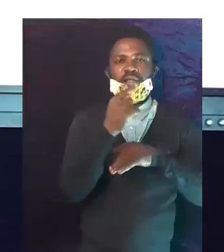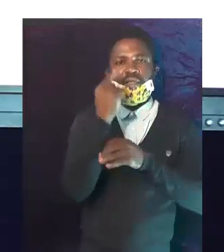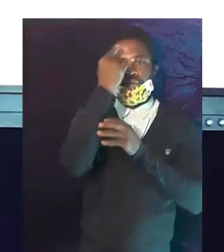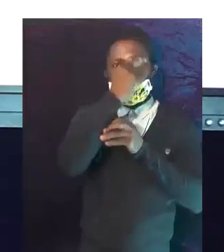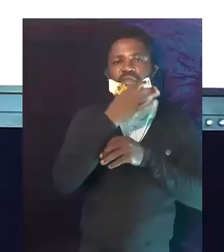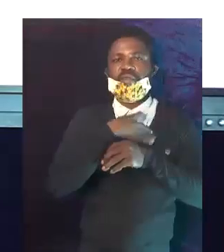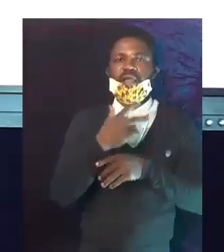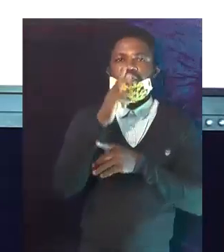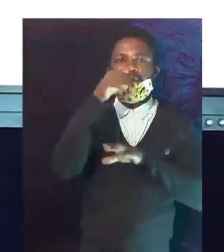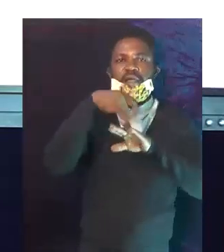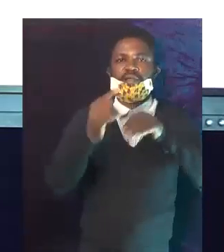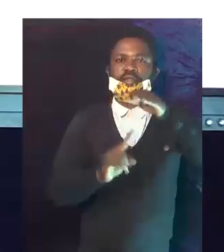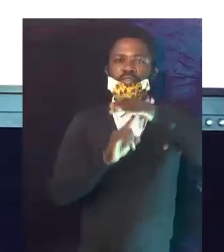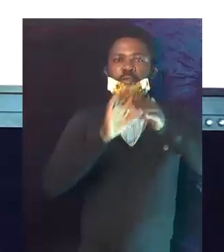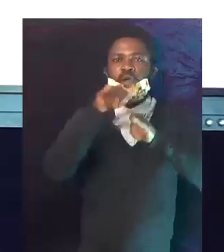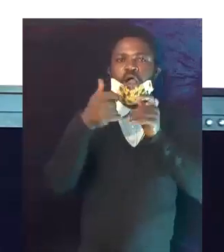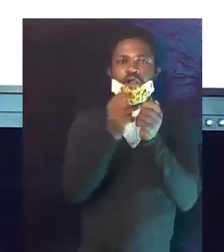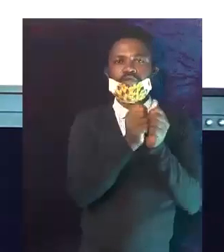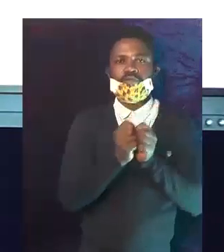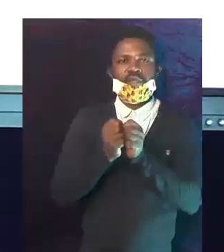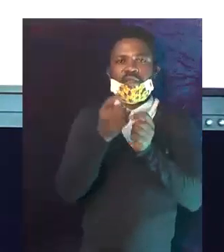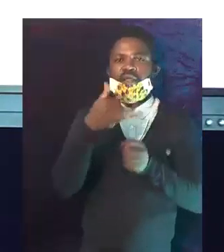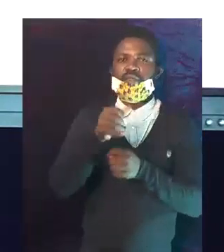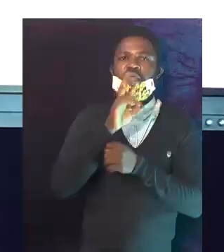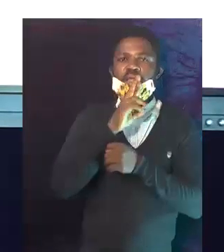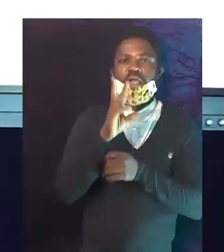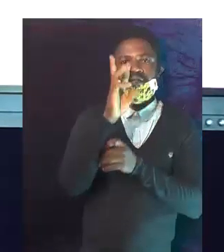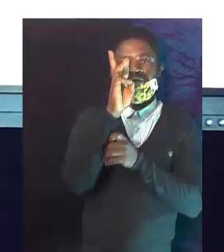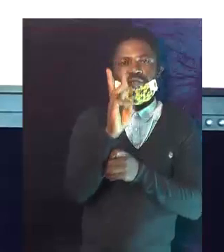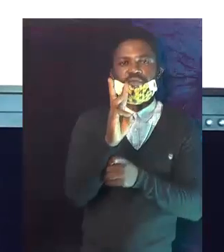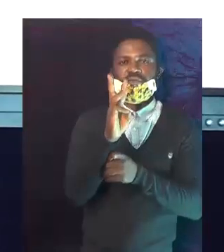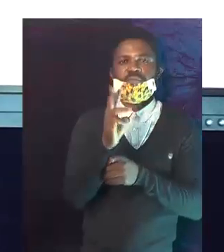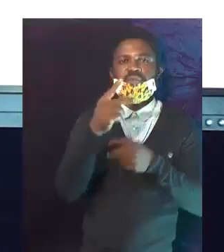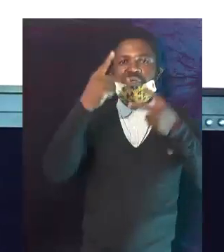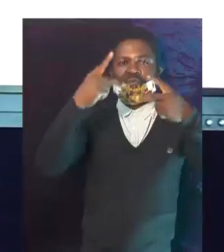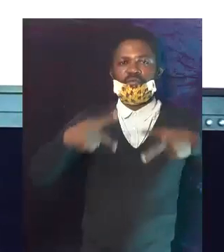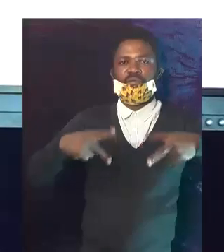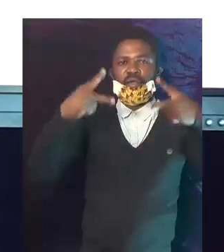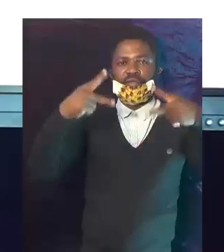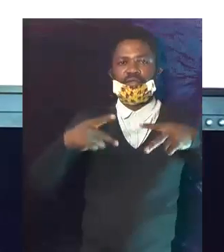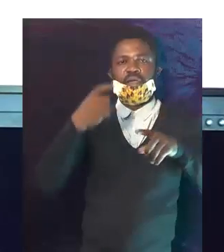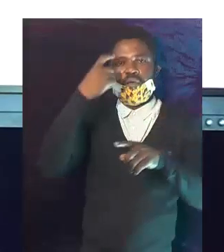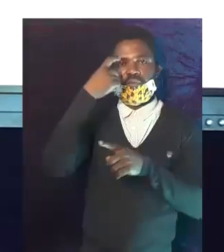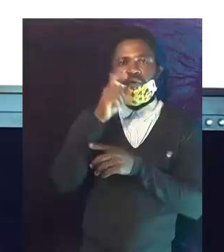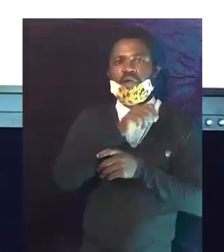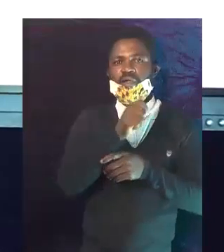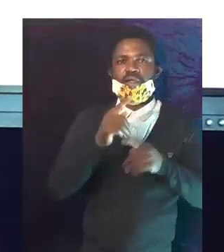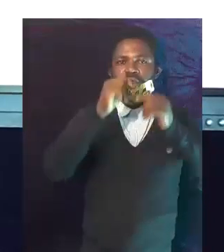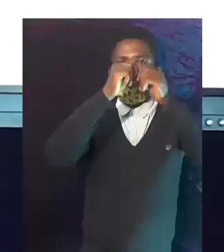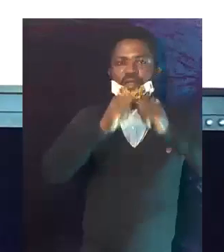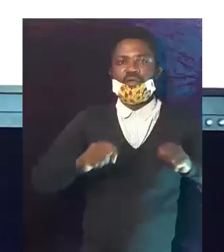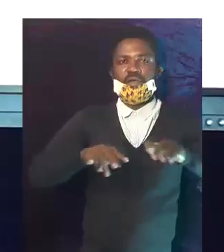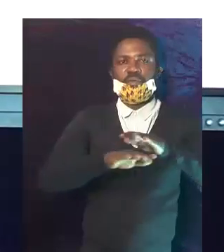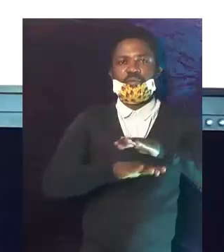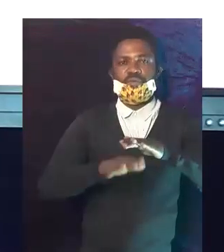face. And then there are 3 at the top. So altogether, there are 6 vertices for a